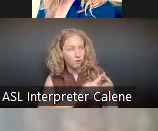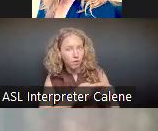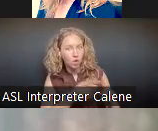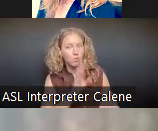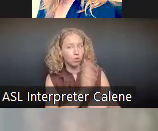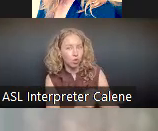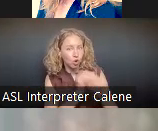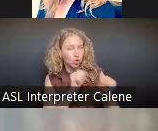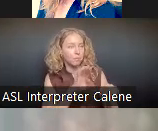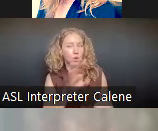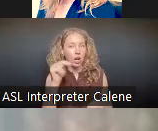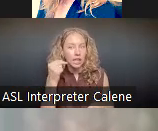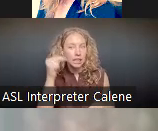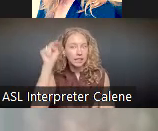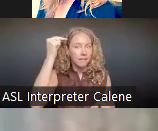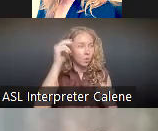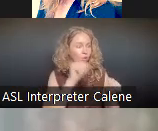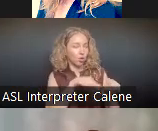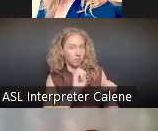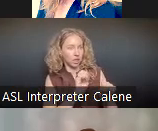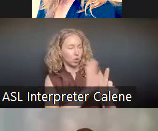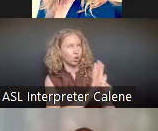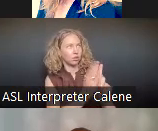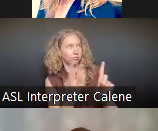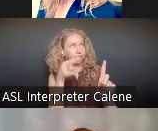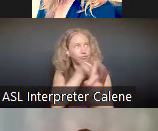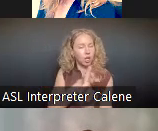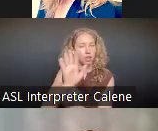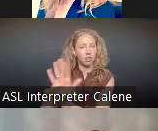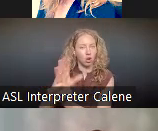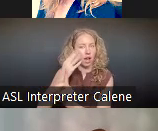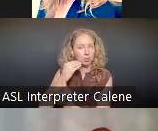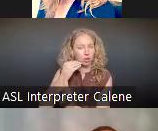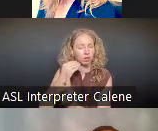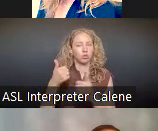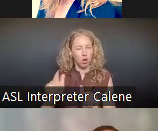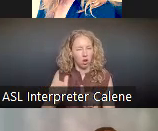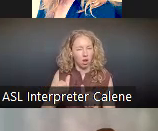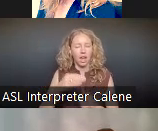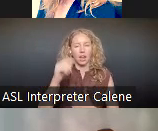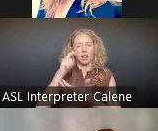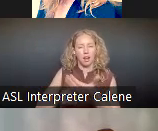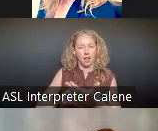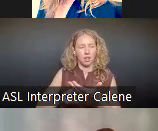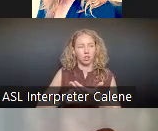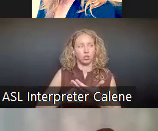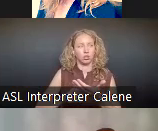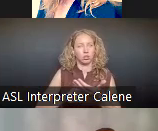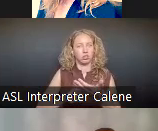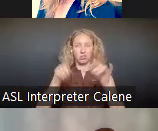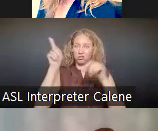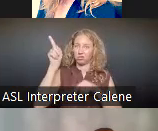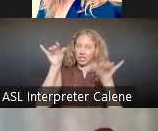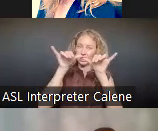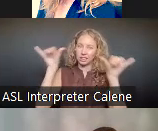could be your niece, your nephew, right? So put yourself in their shoes and acknowledge that the system failed